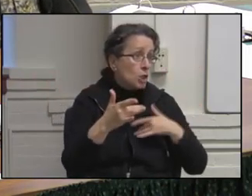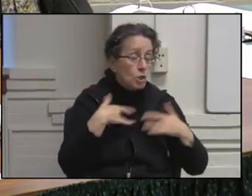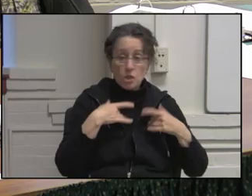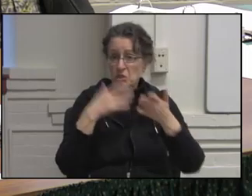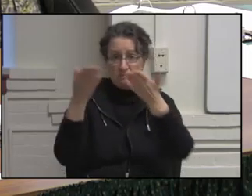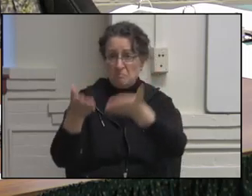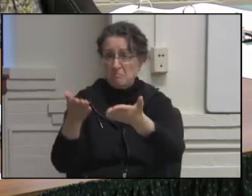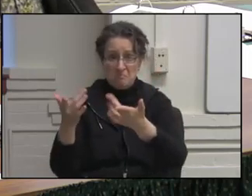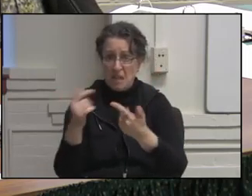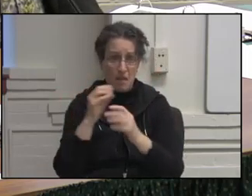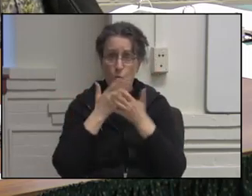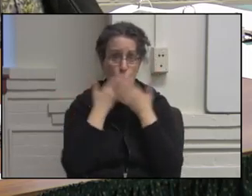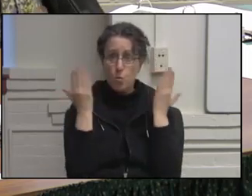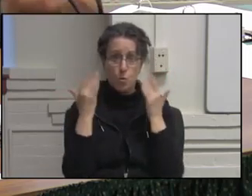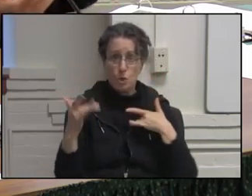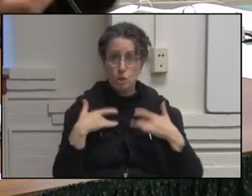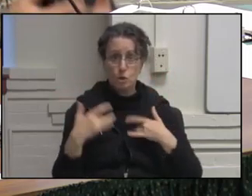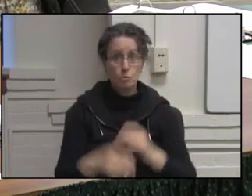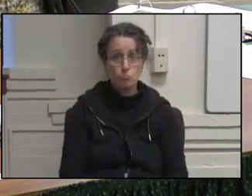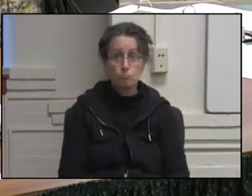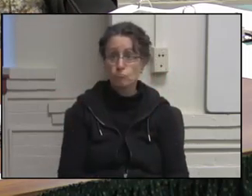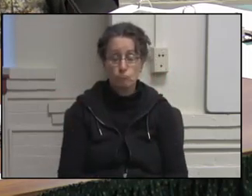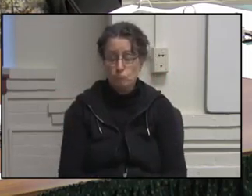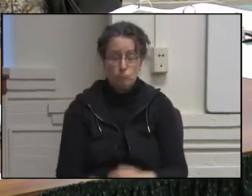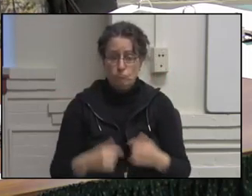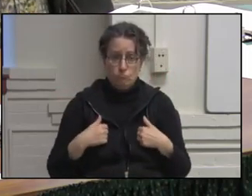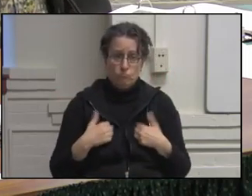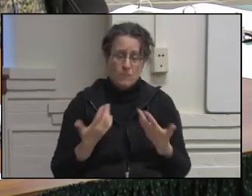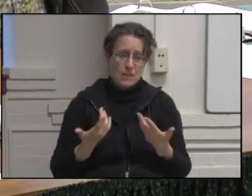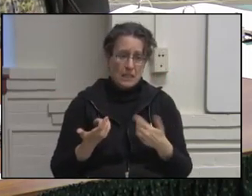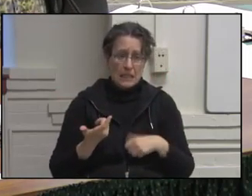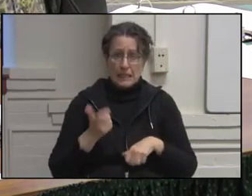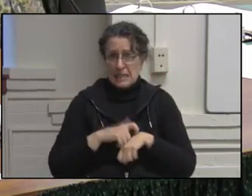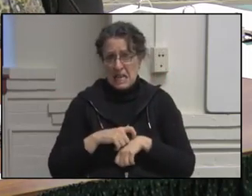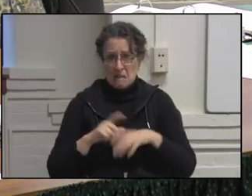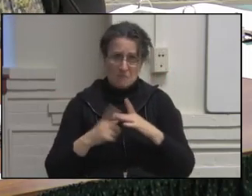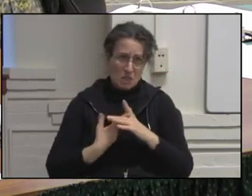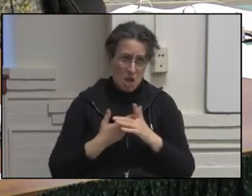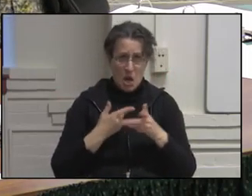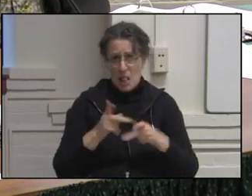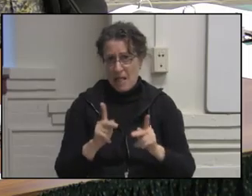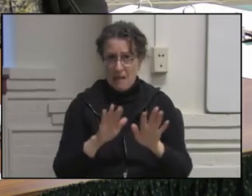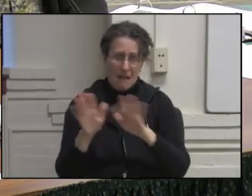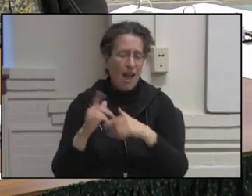question of the... I don't have a strong feeling about the when they should start.